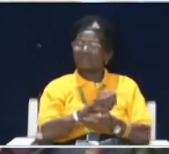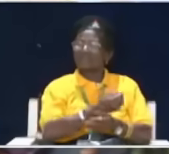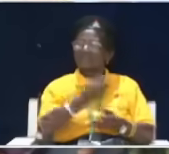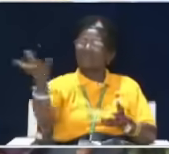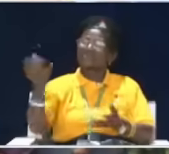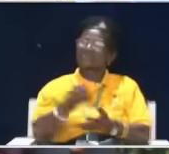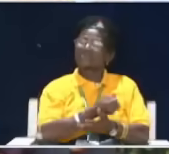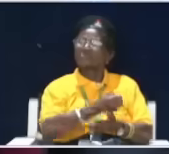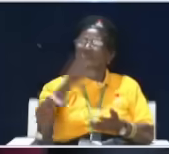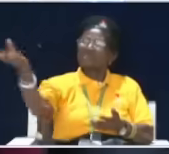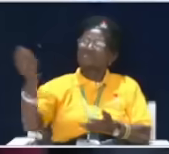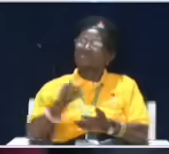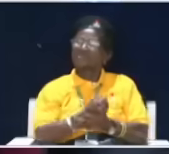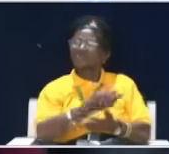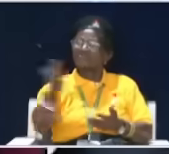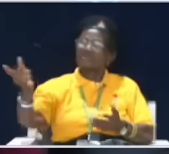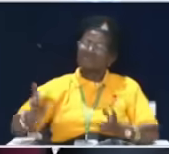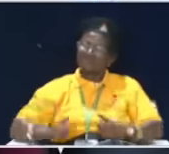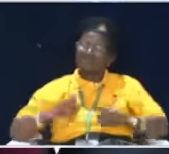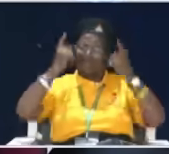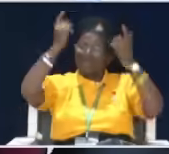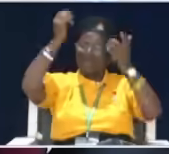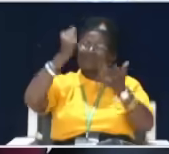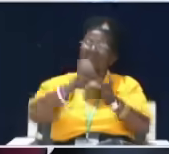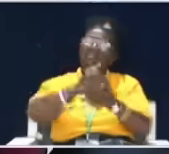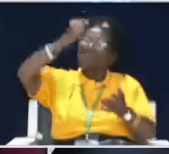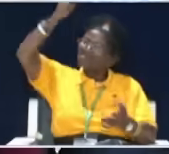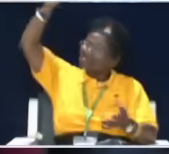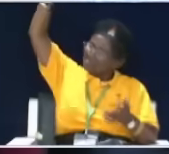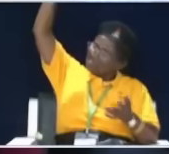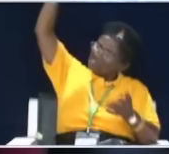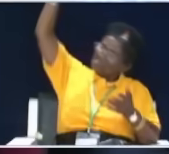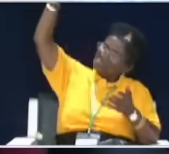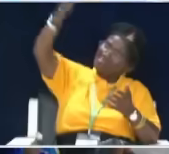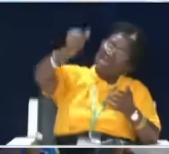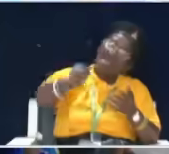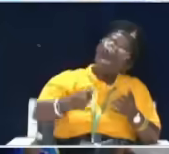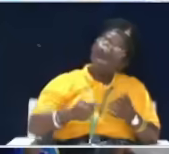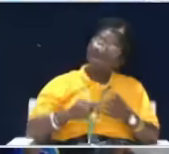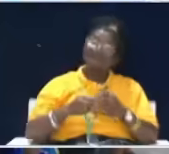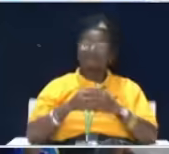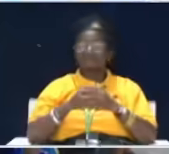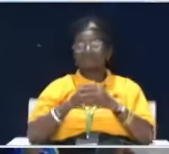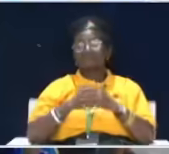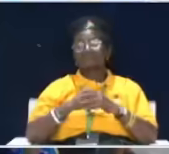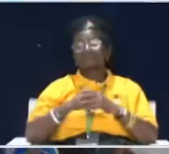Ko si wi pe a nfi aye enikeni sofo mo.